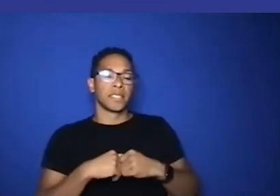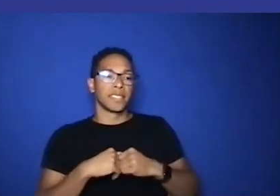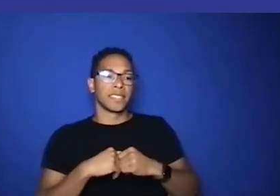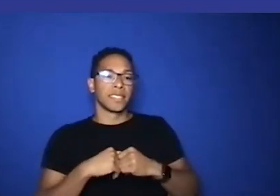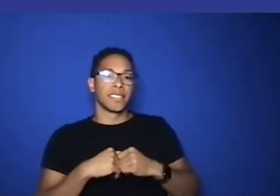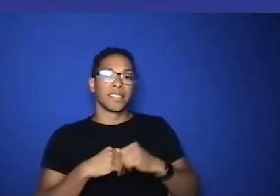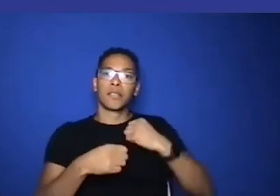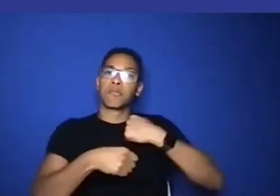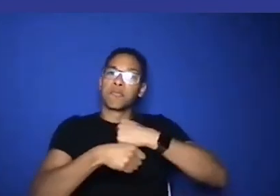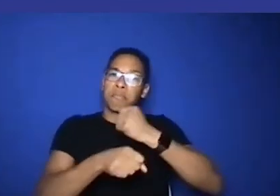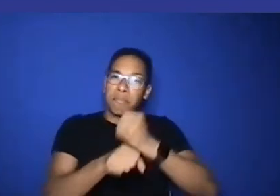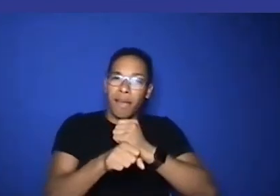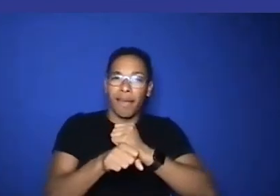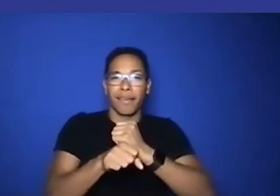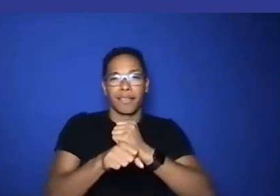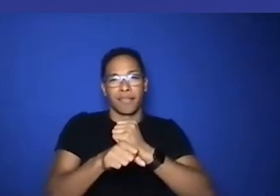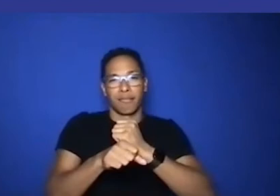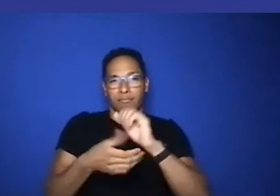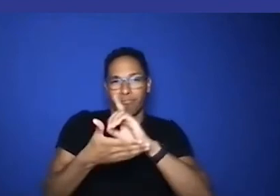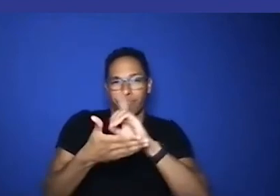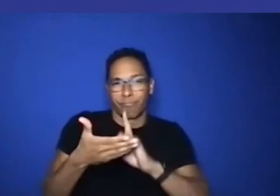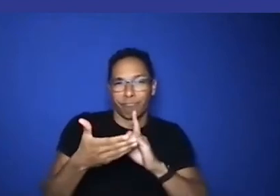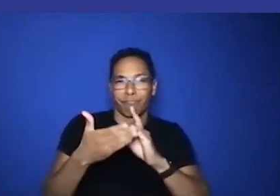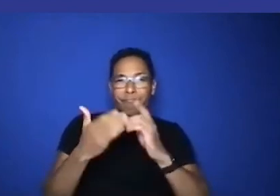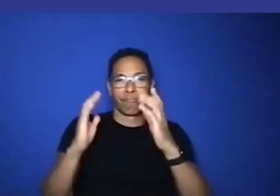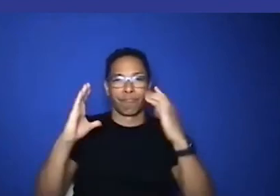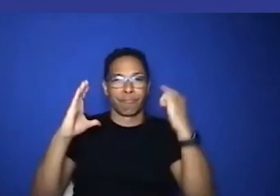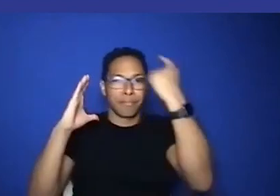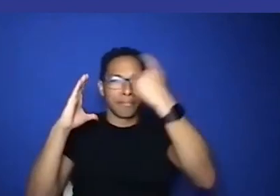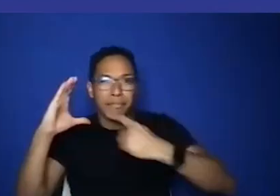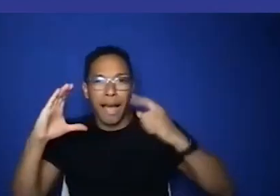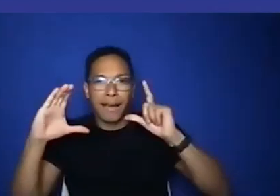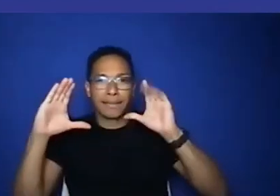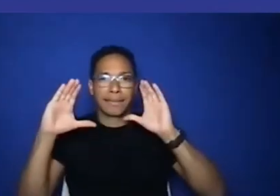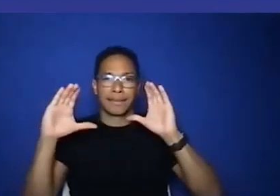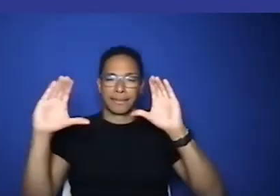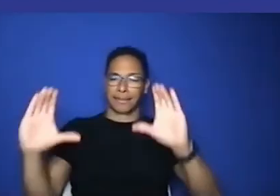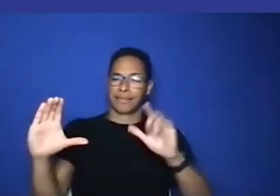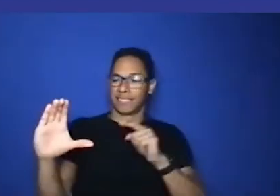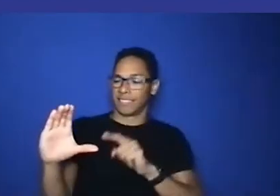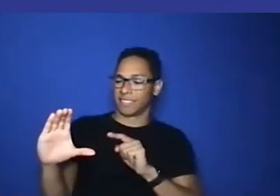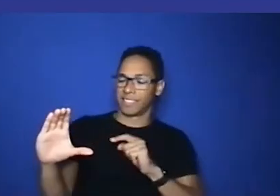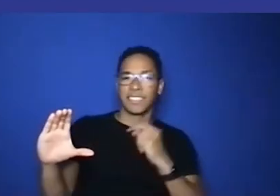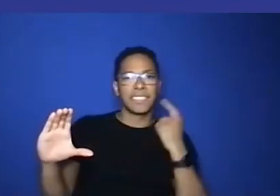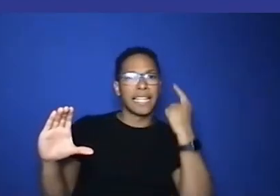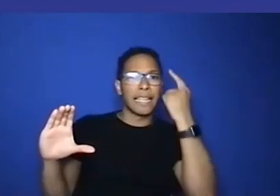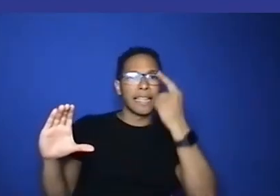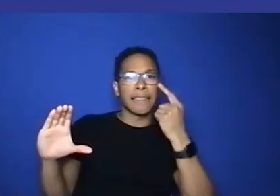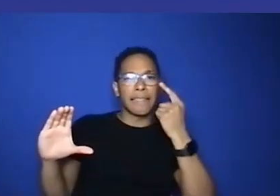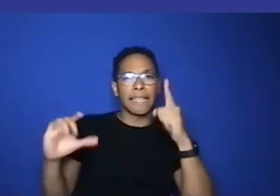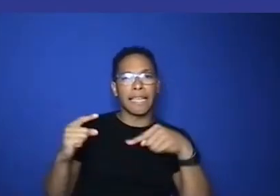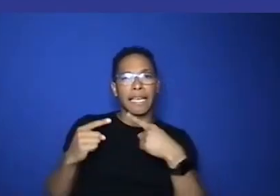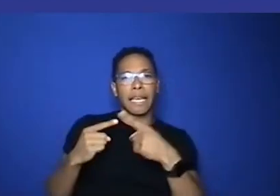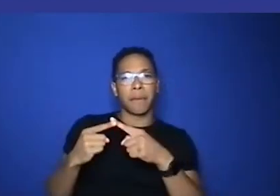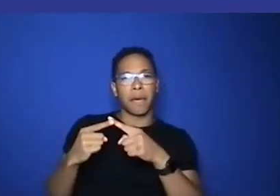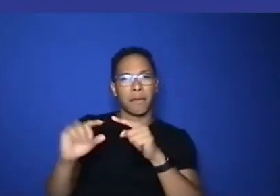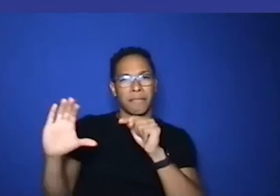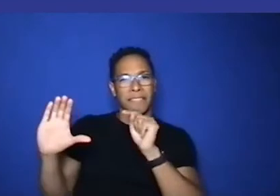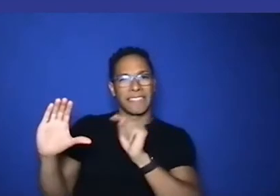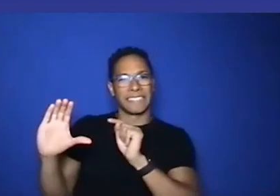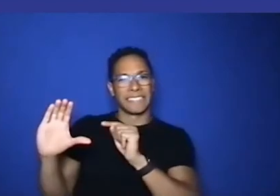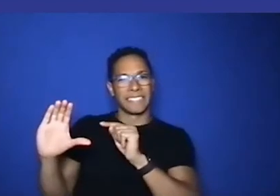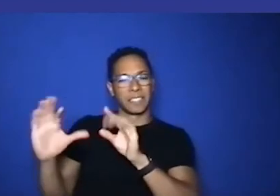a mask, and thinking about this mask in relation